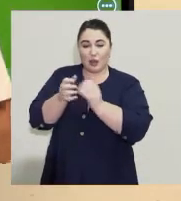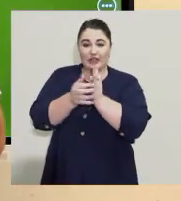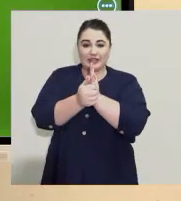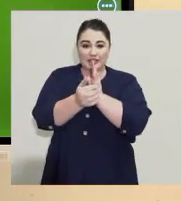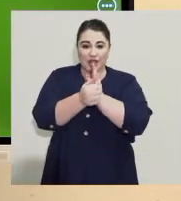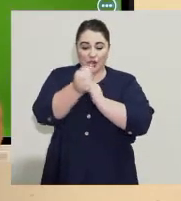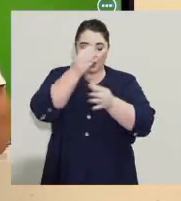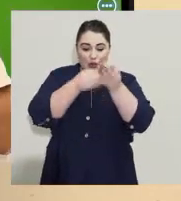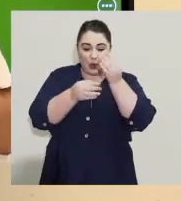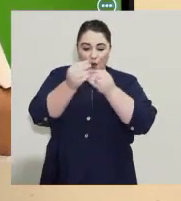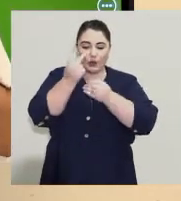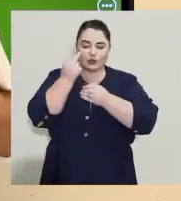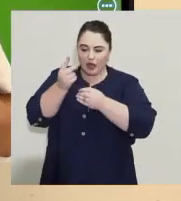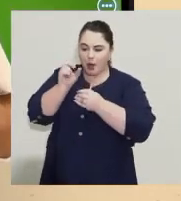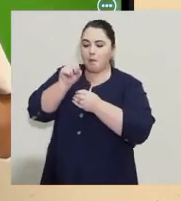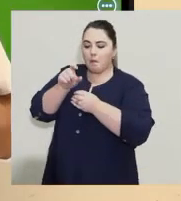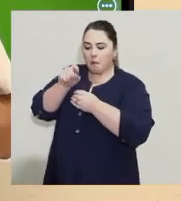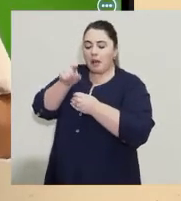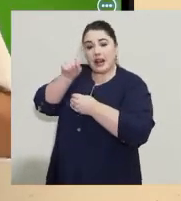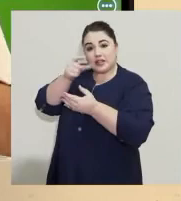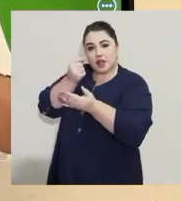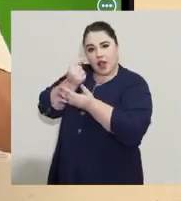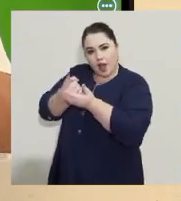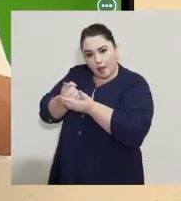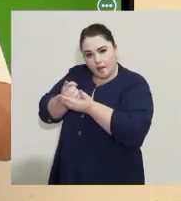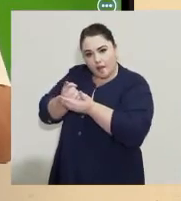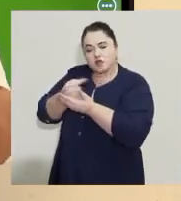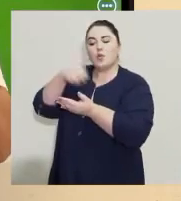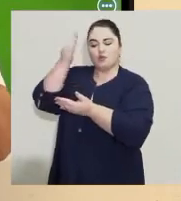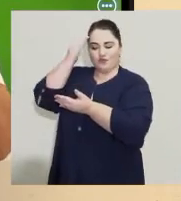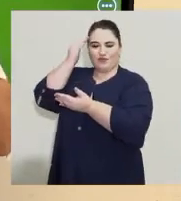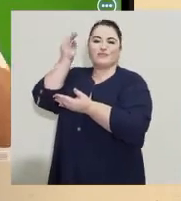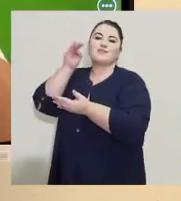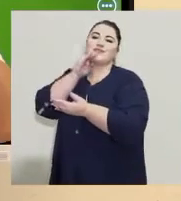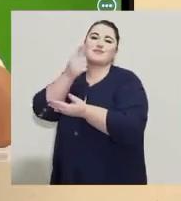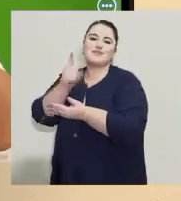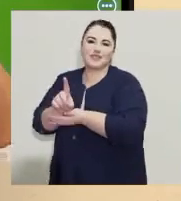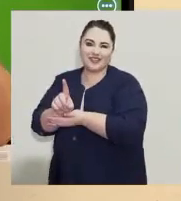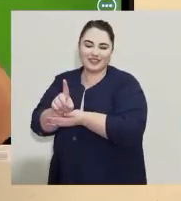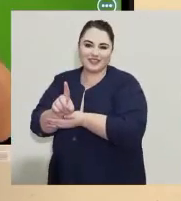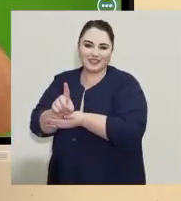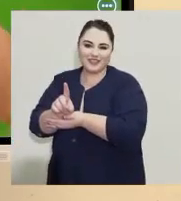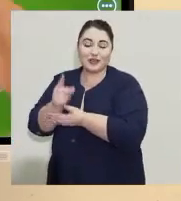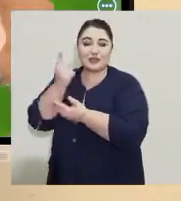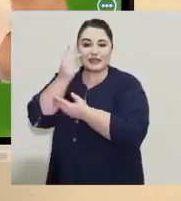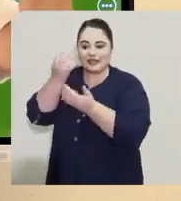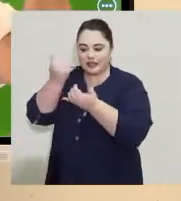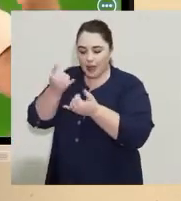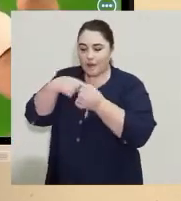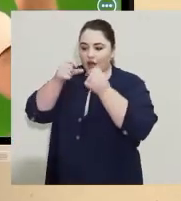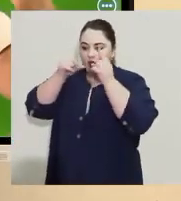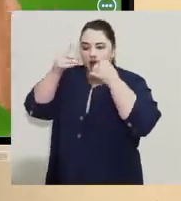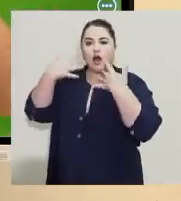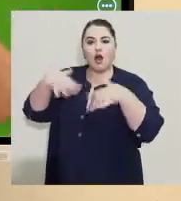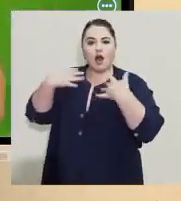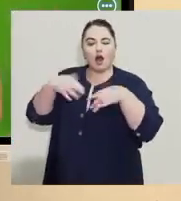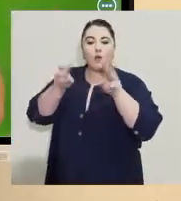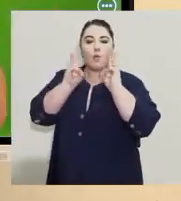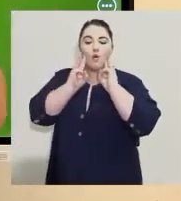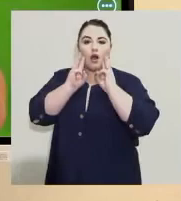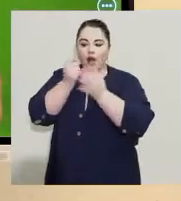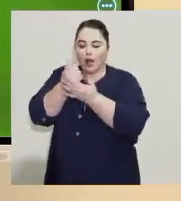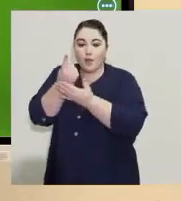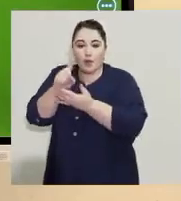learn. You must develop the ability to make conclusions, see trends, and then you say, okay, now